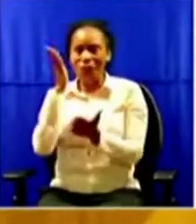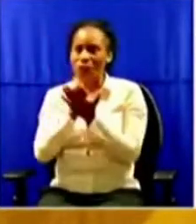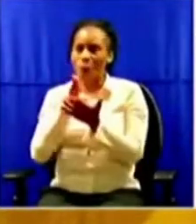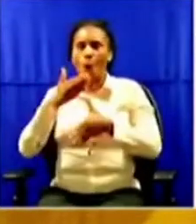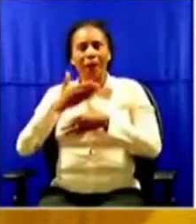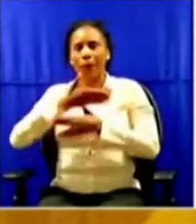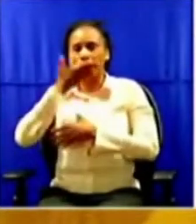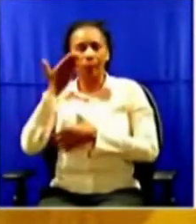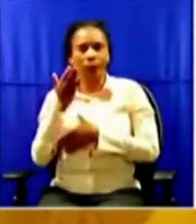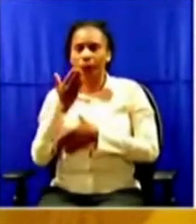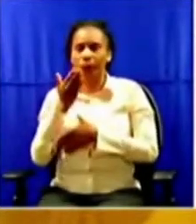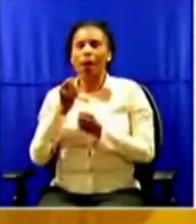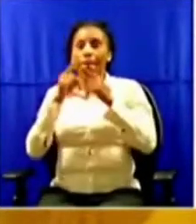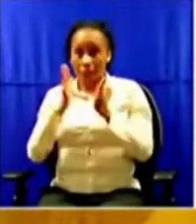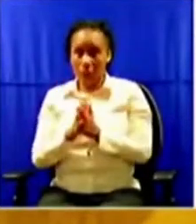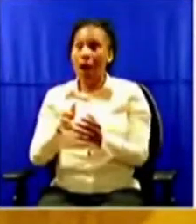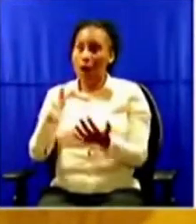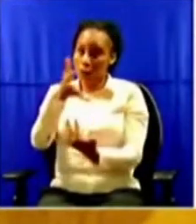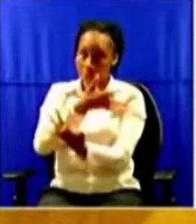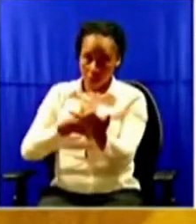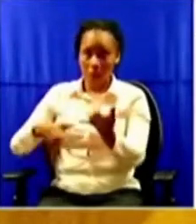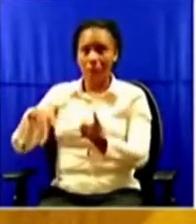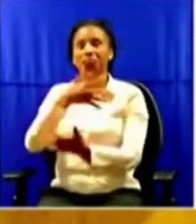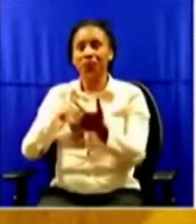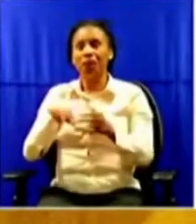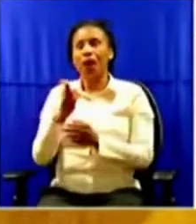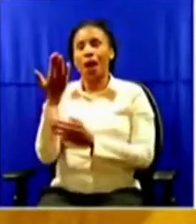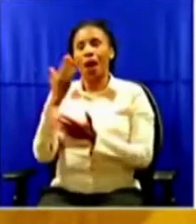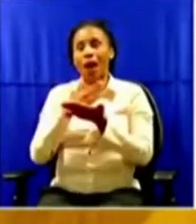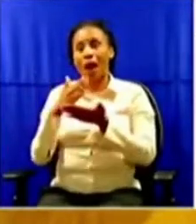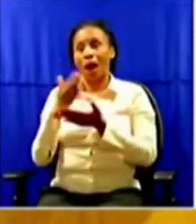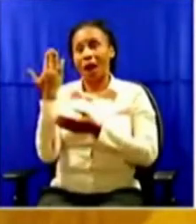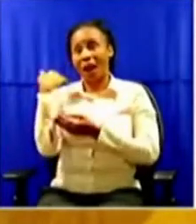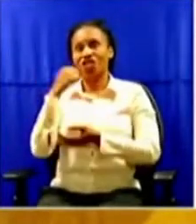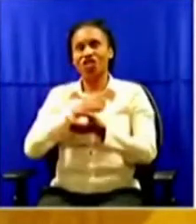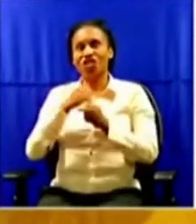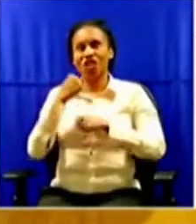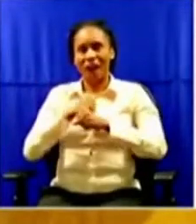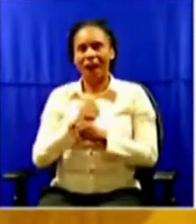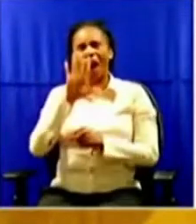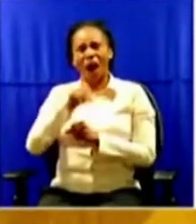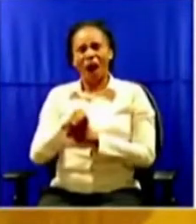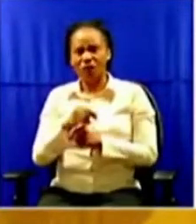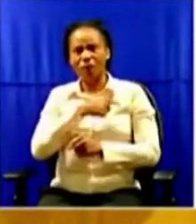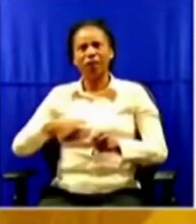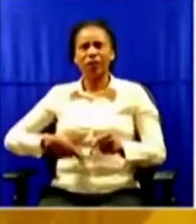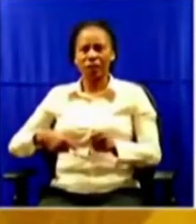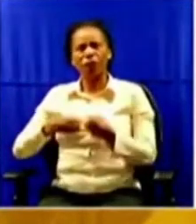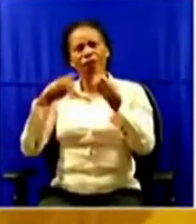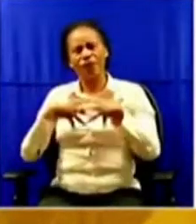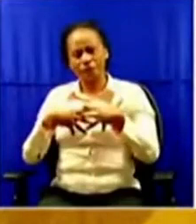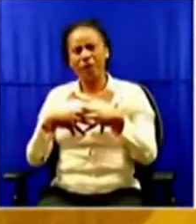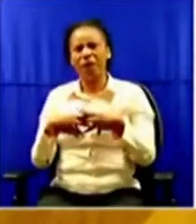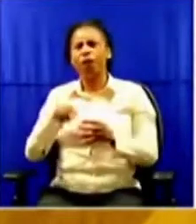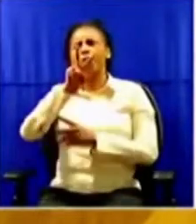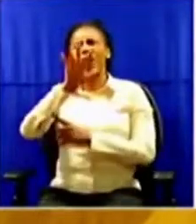spinning. Last year, I asked the President to supply me a detailed list of the 250 billion rand in new investments